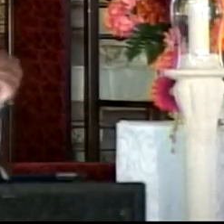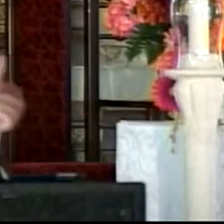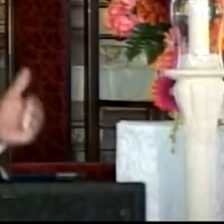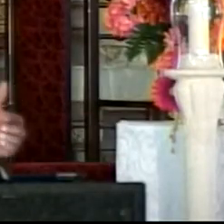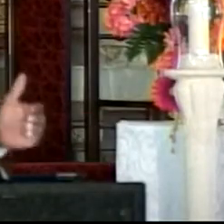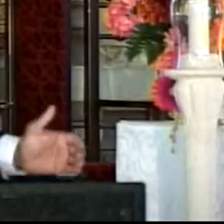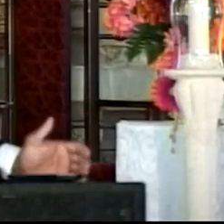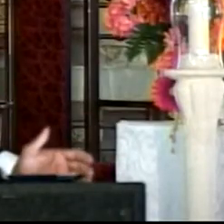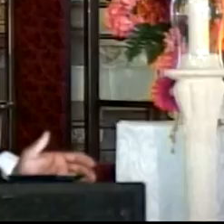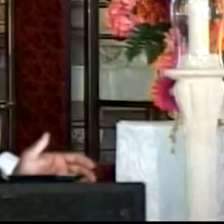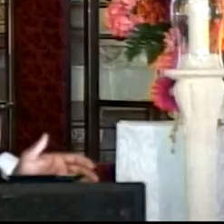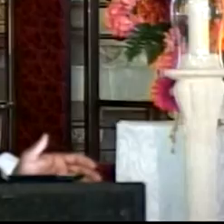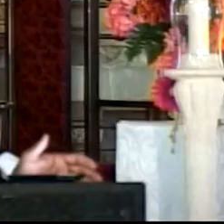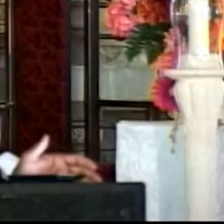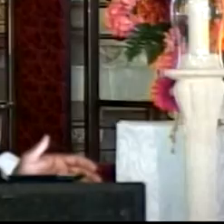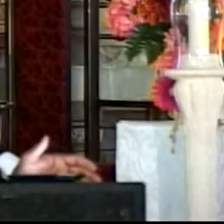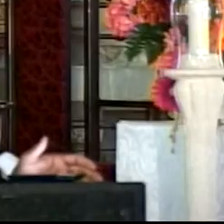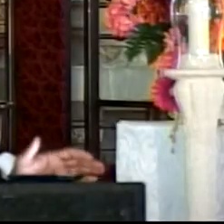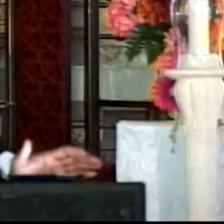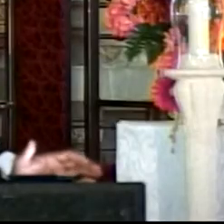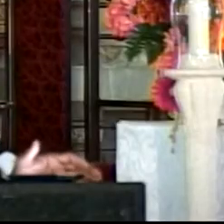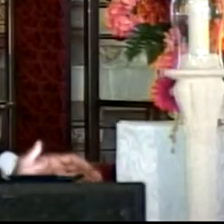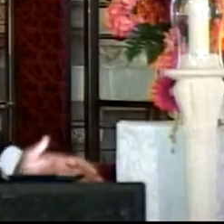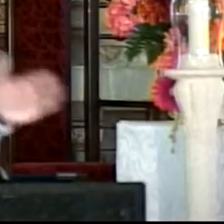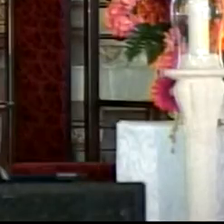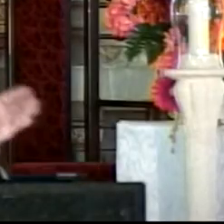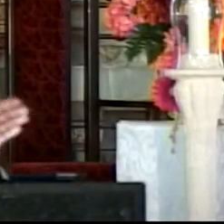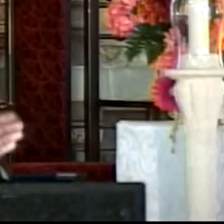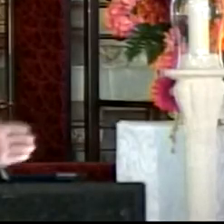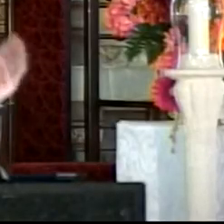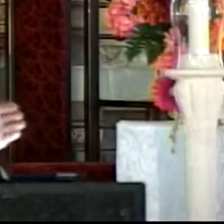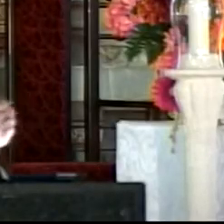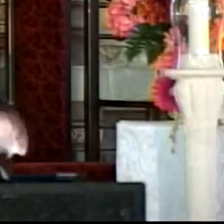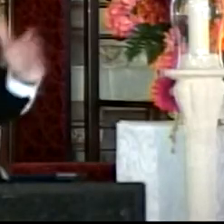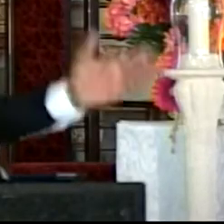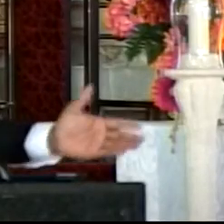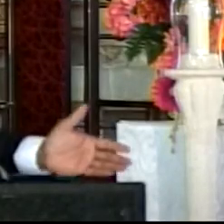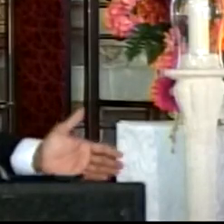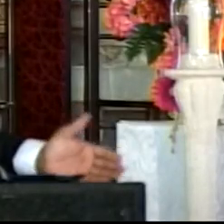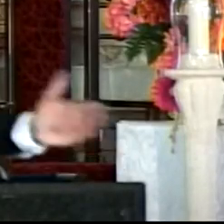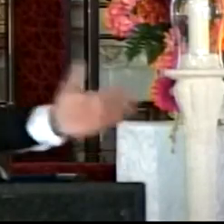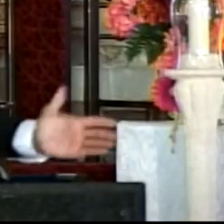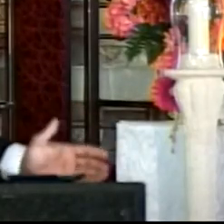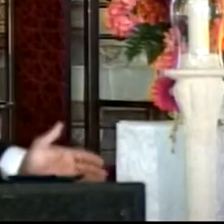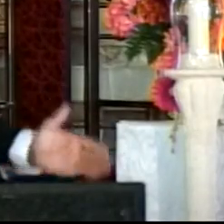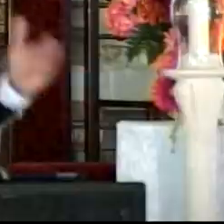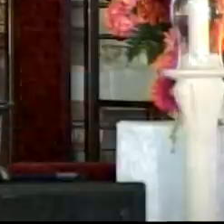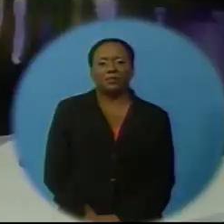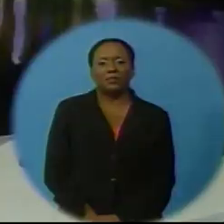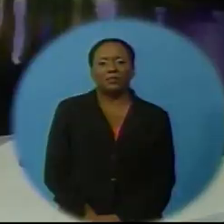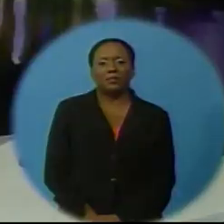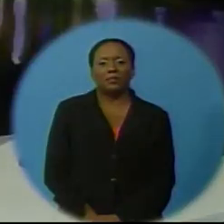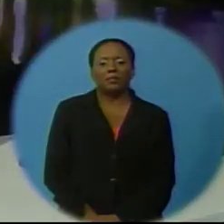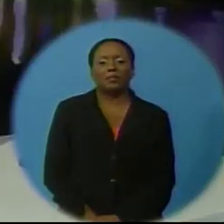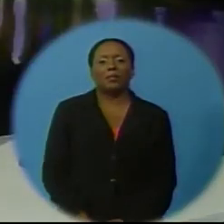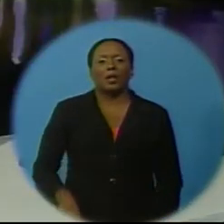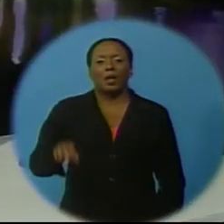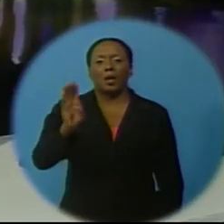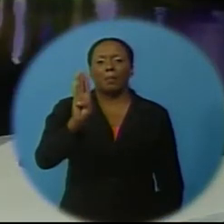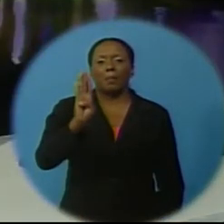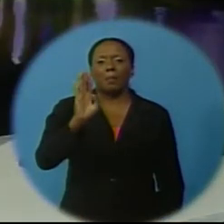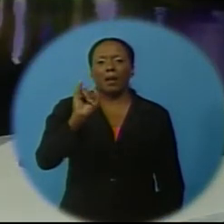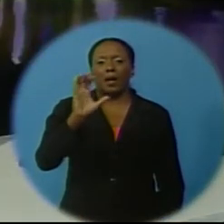do, I would have been in real trouble, because I am in an arena where basically you have to know a little of everything. Well,